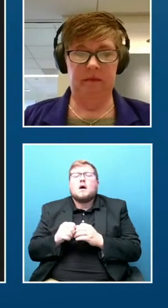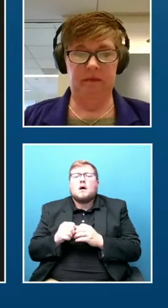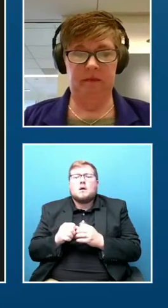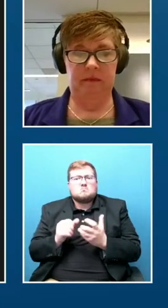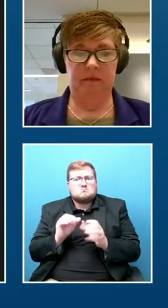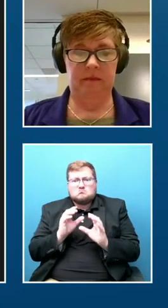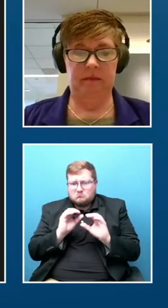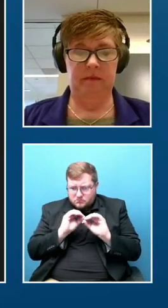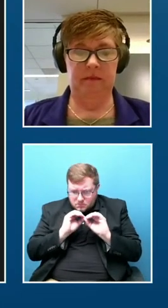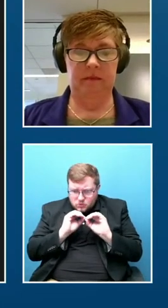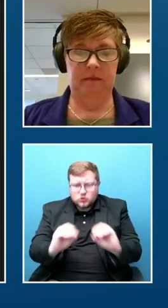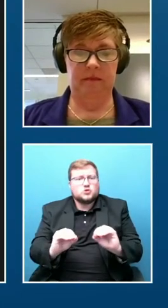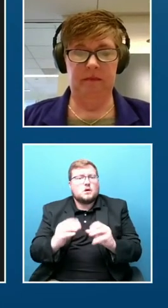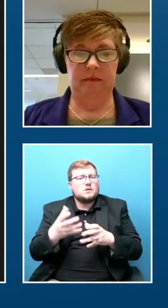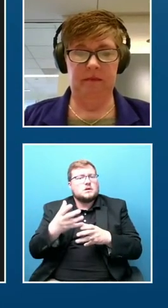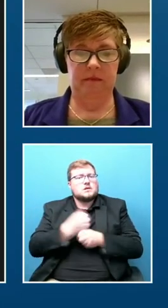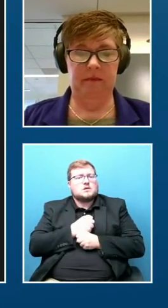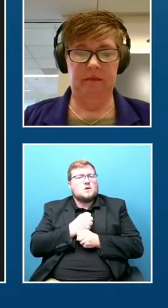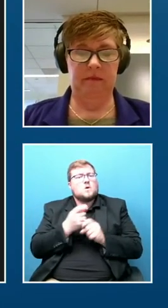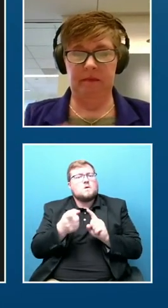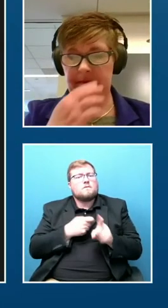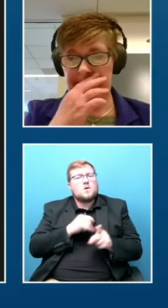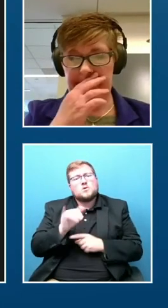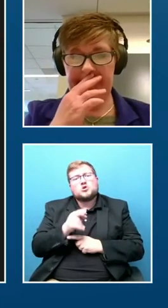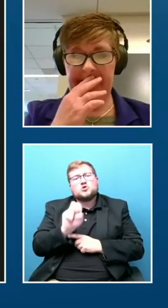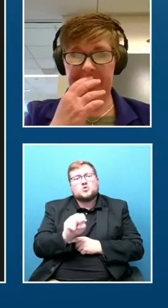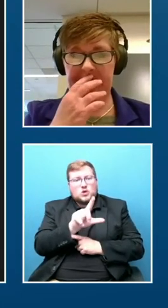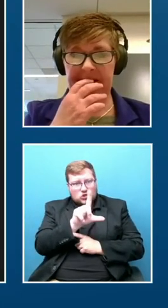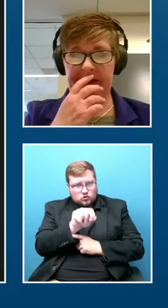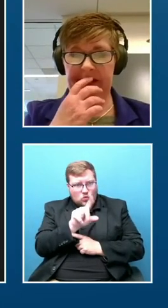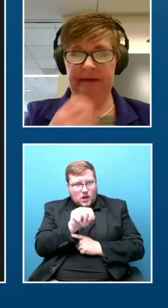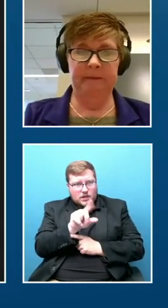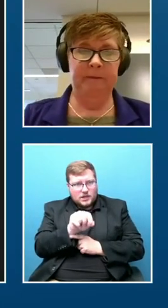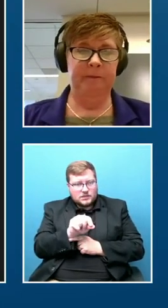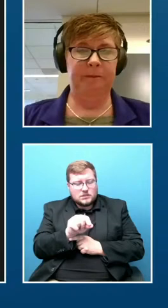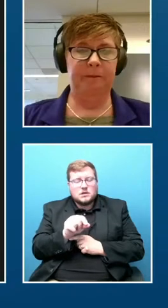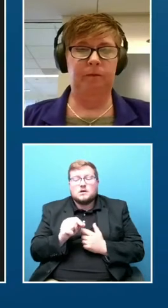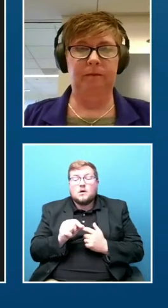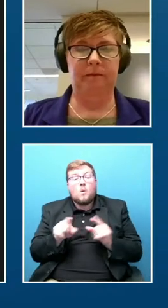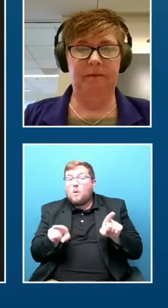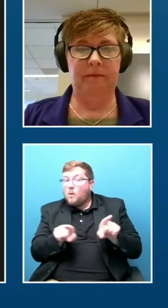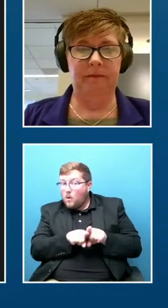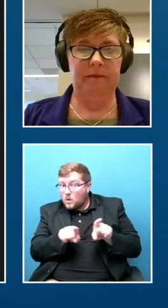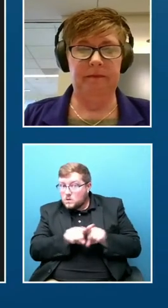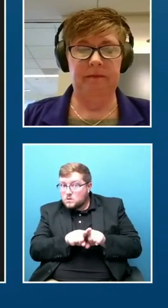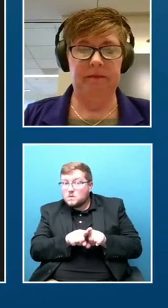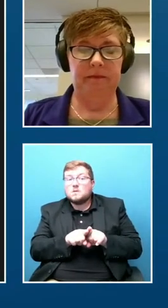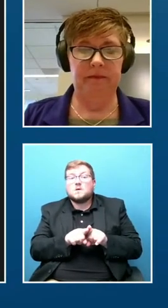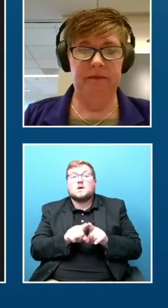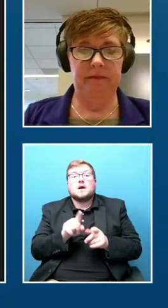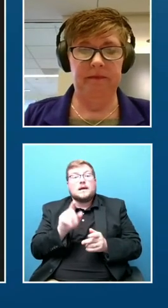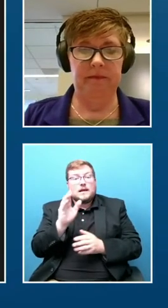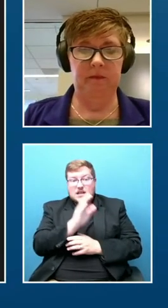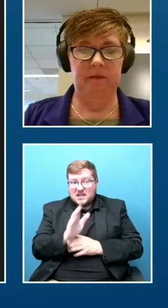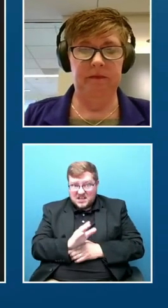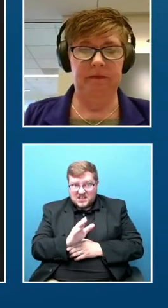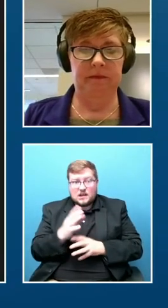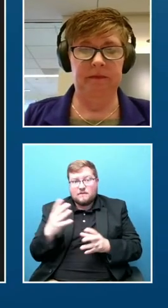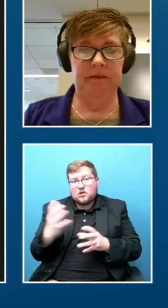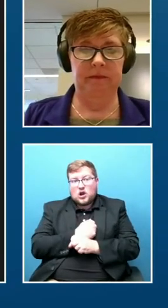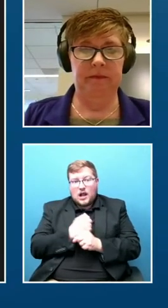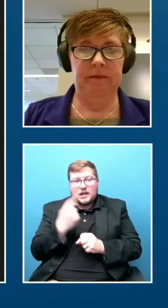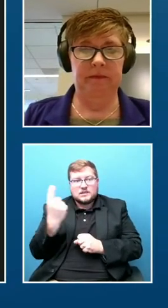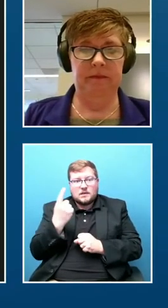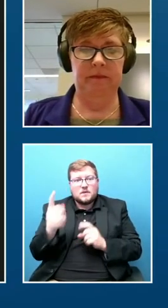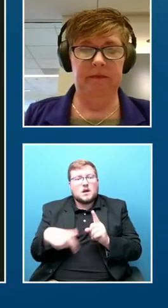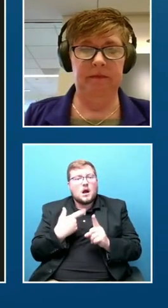receive any emails on June 20th. And in particular, I never received an email announcing an